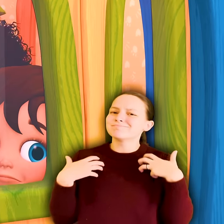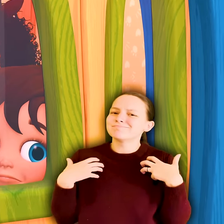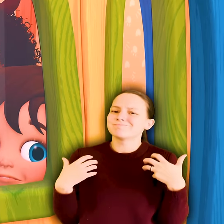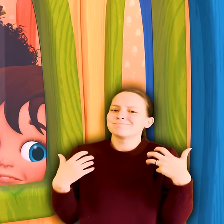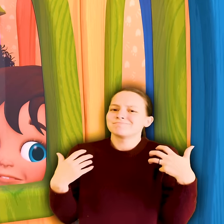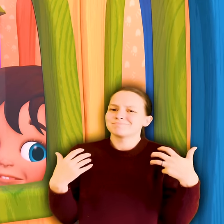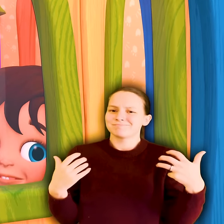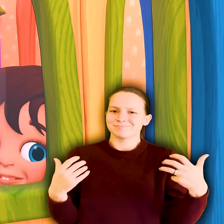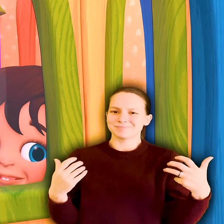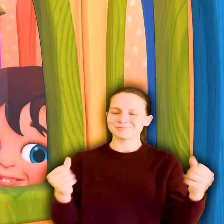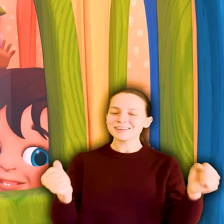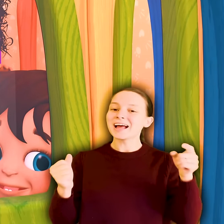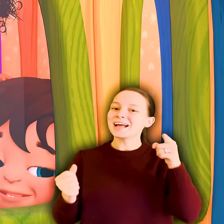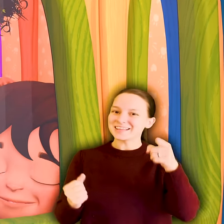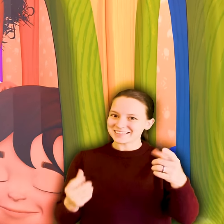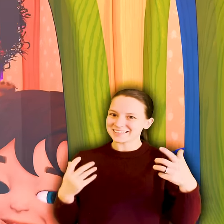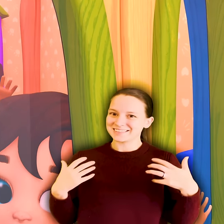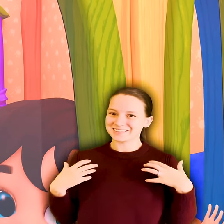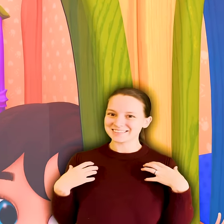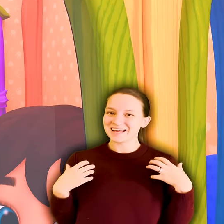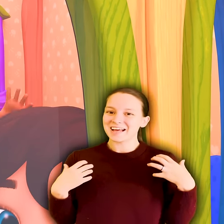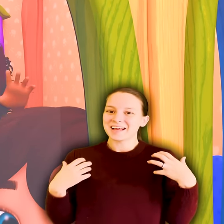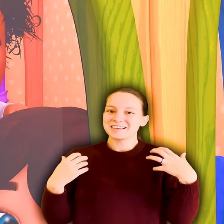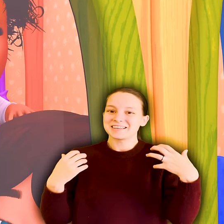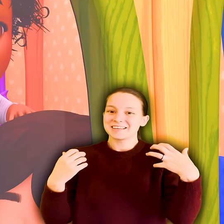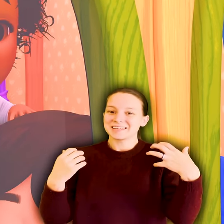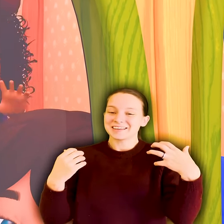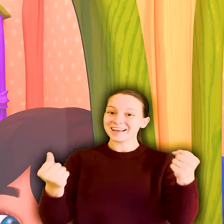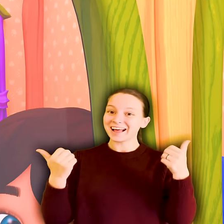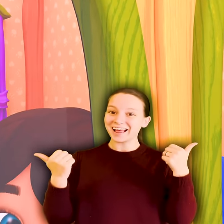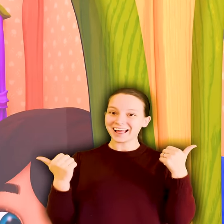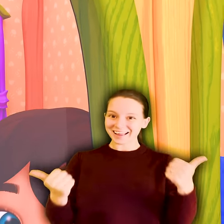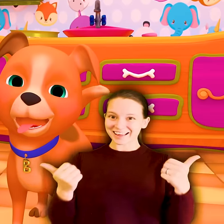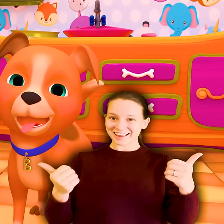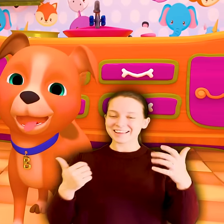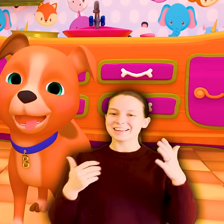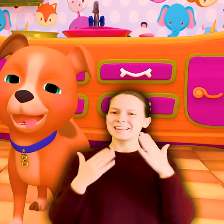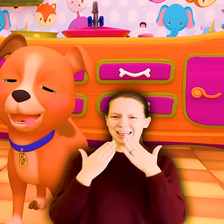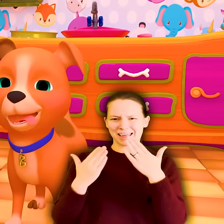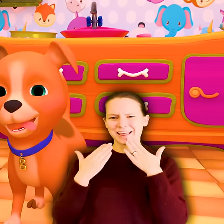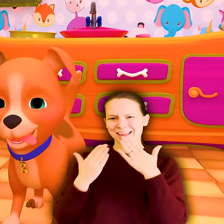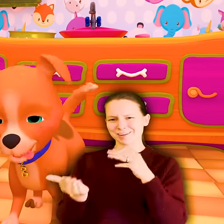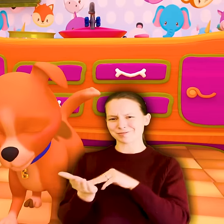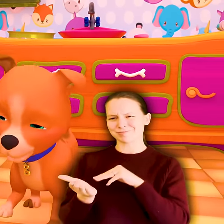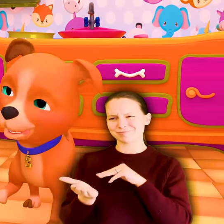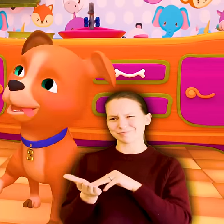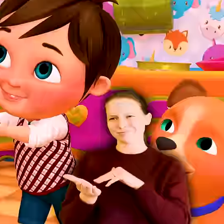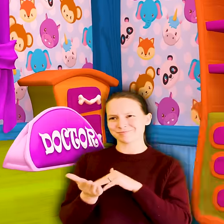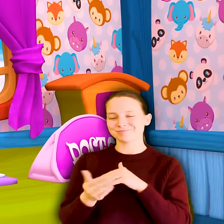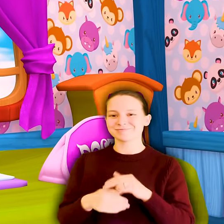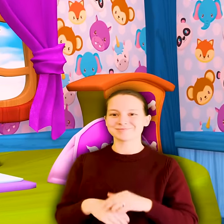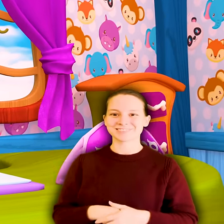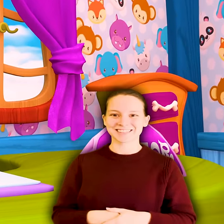now bingo's all cured now cured now all thanks